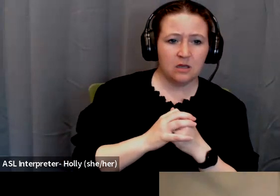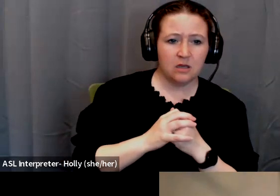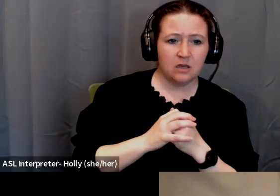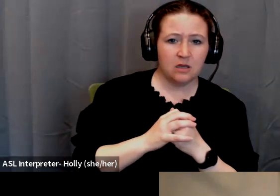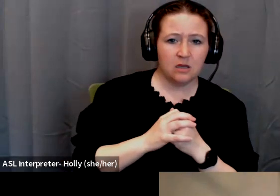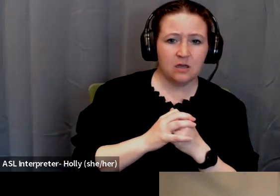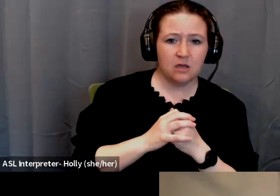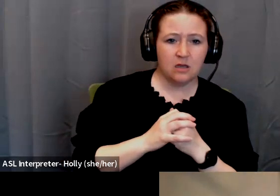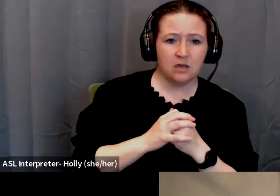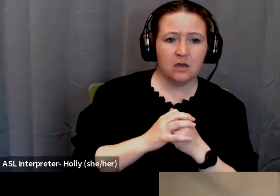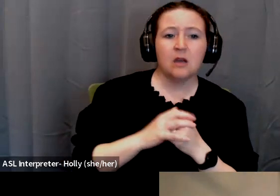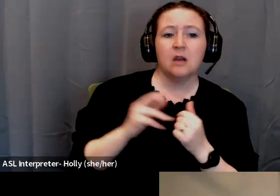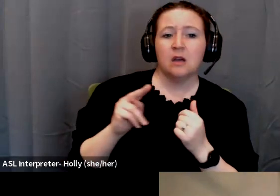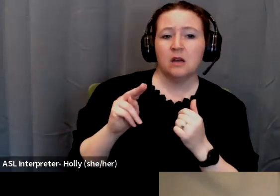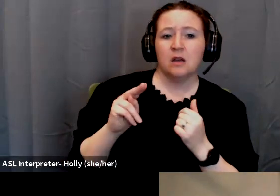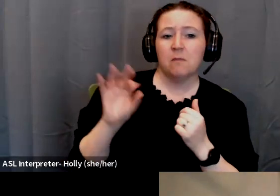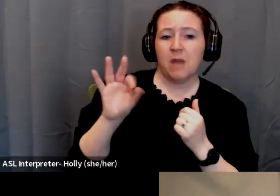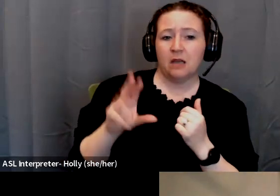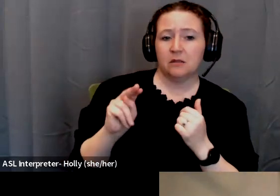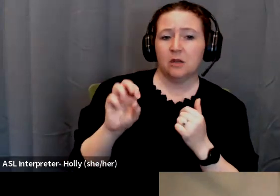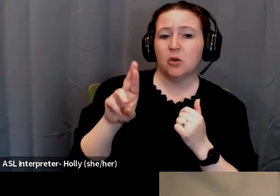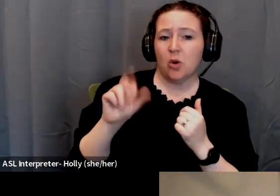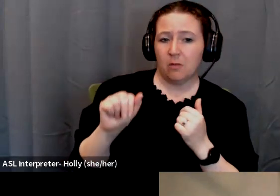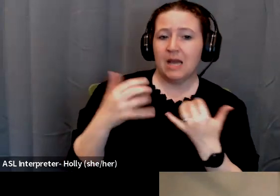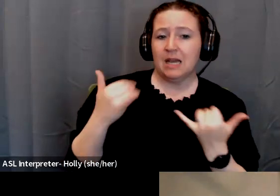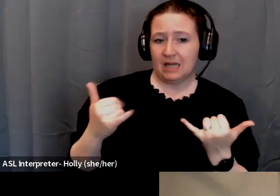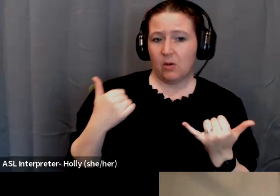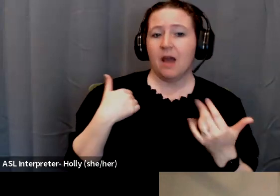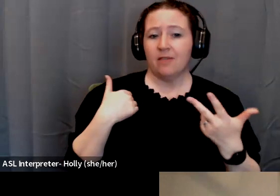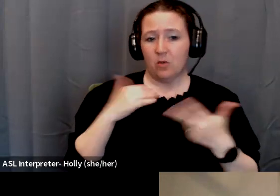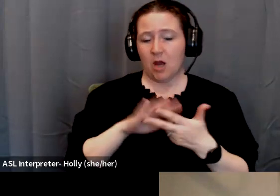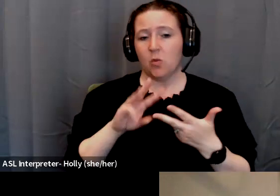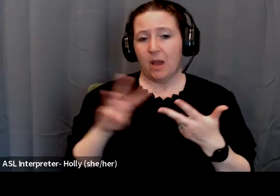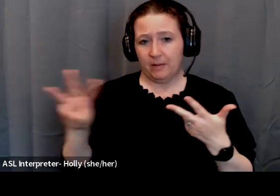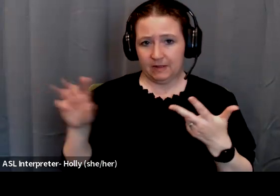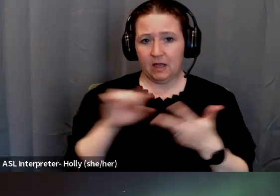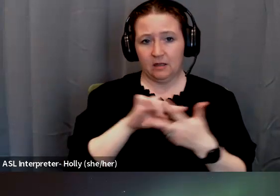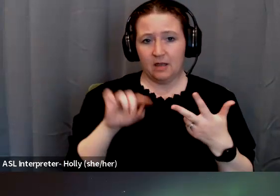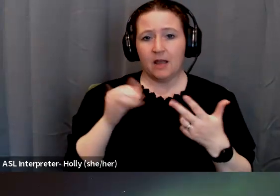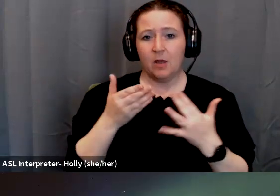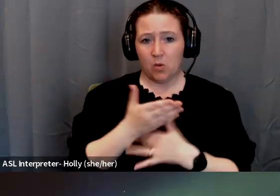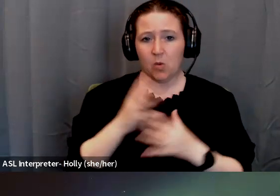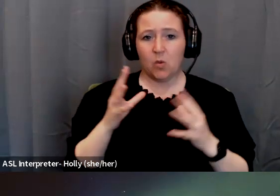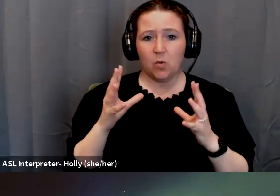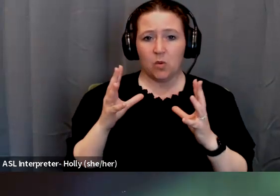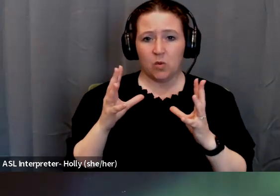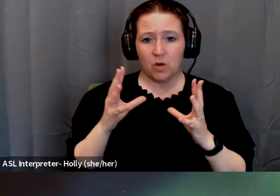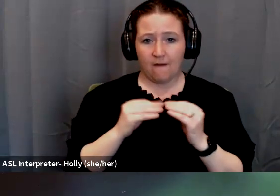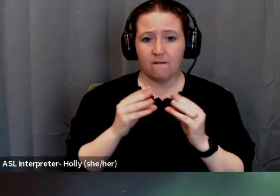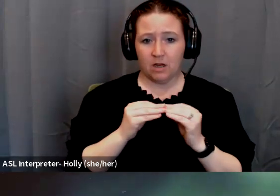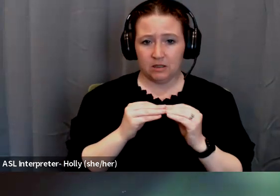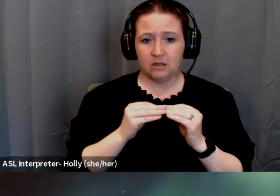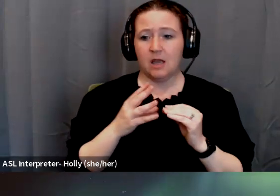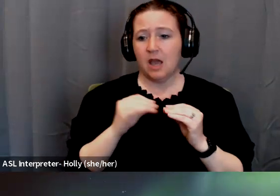I believe Right it's now, there are 3 on the Synod website, the ones that came through conferences and the